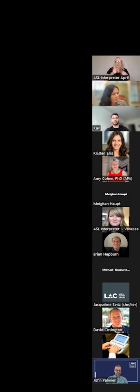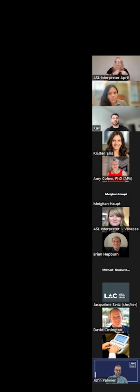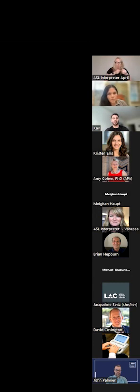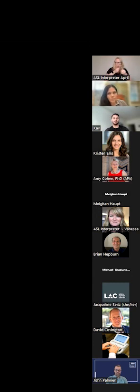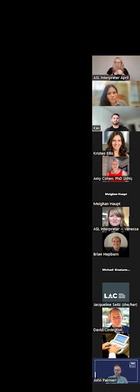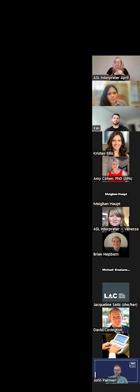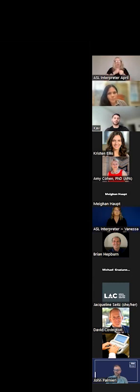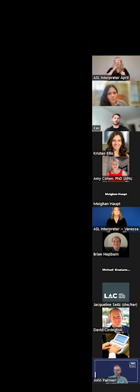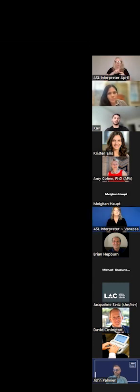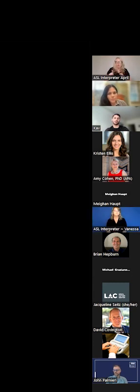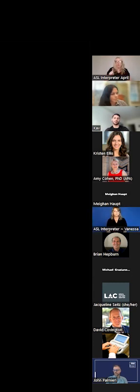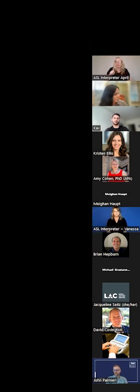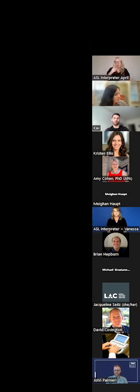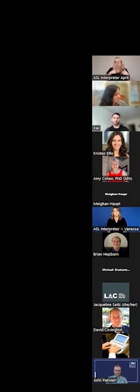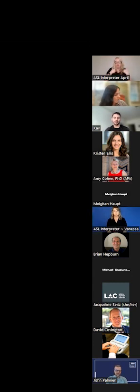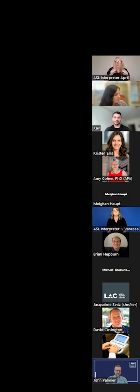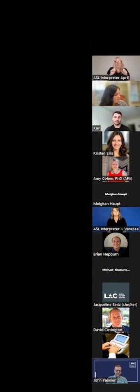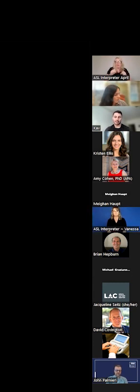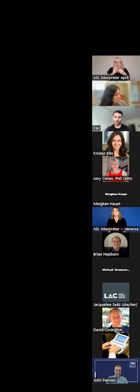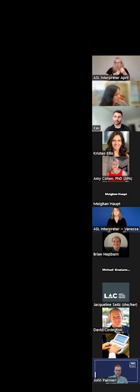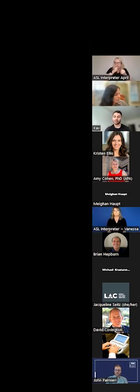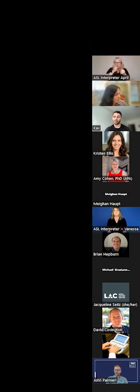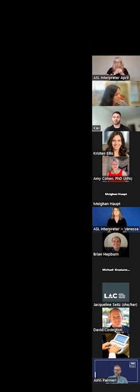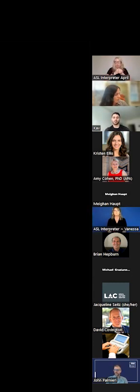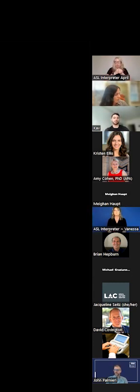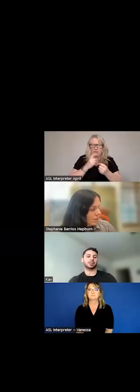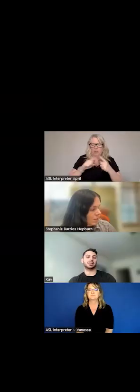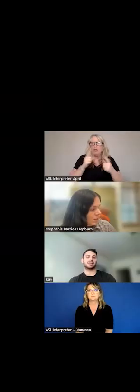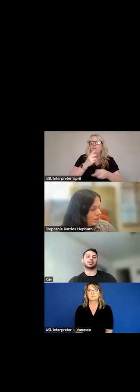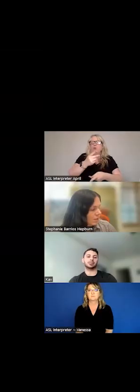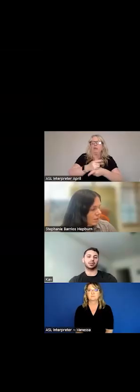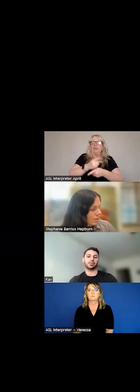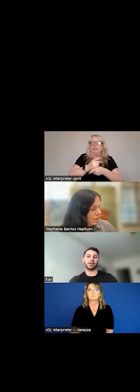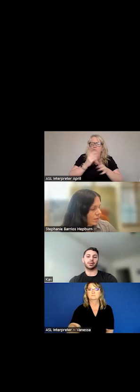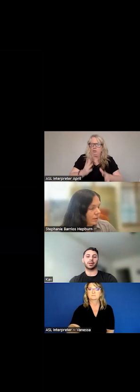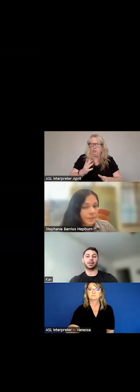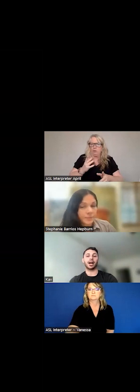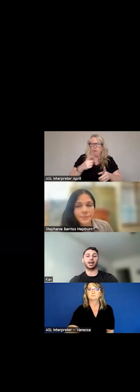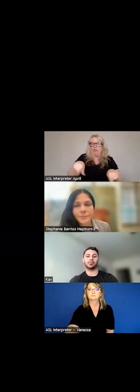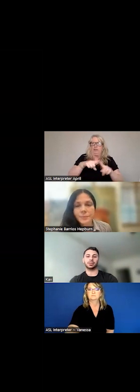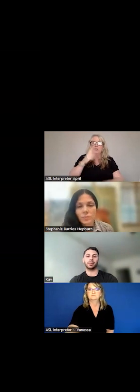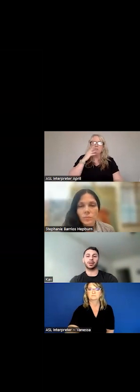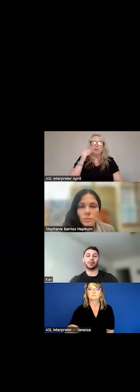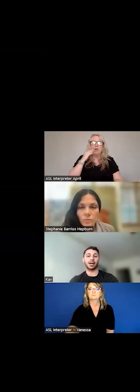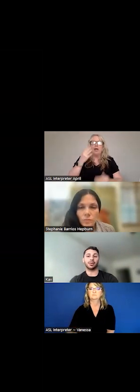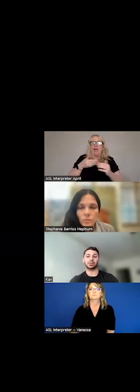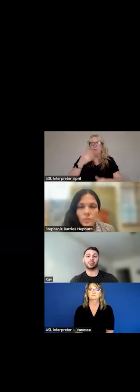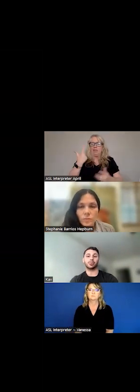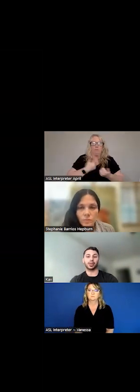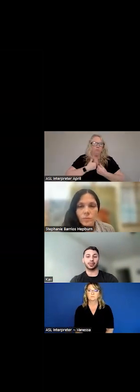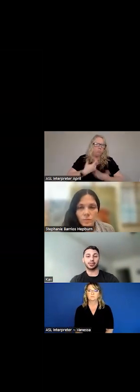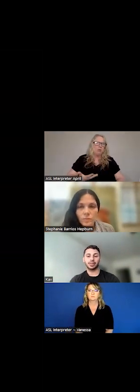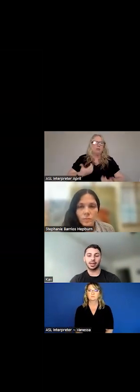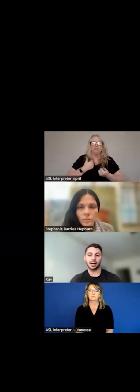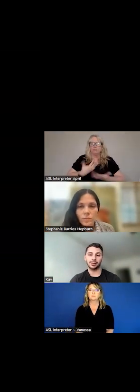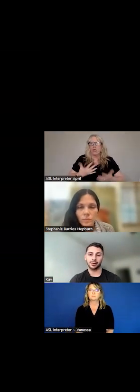youth? How can we support caregivers that are experiencing, very, very high levels of burnout, and how they're